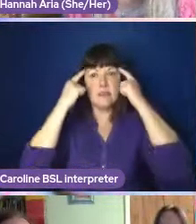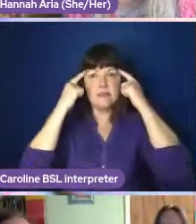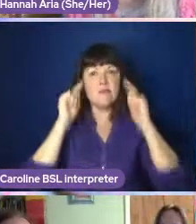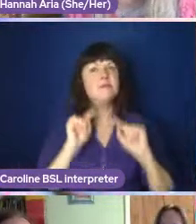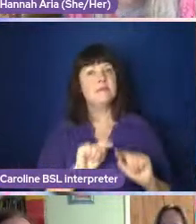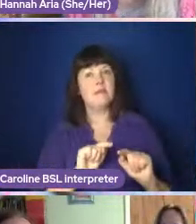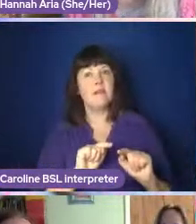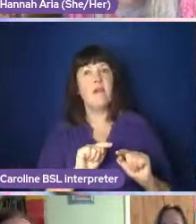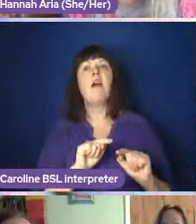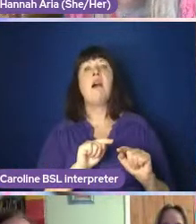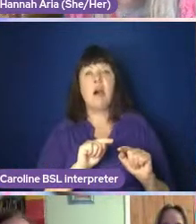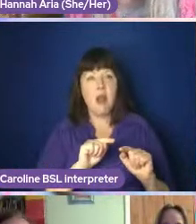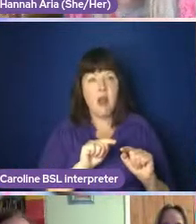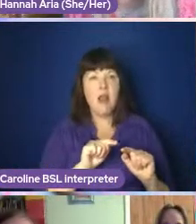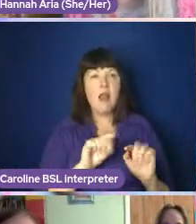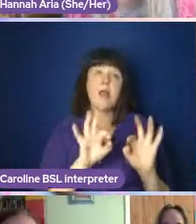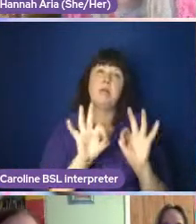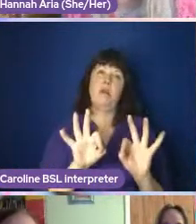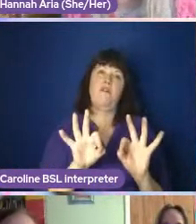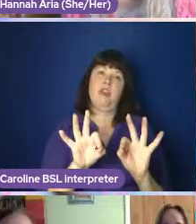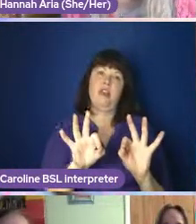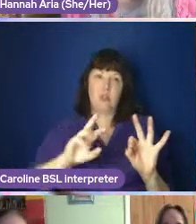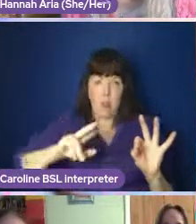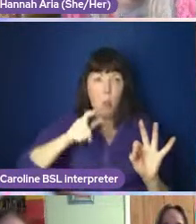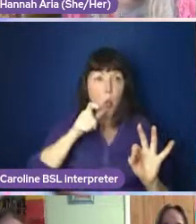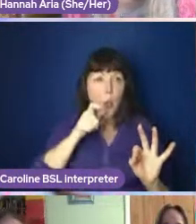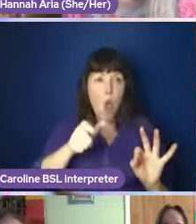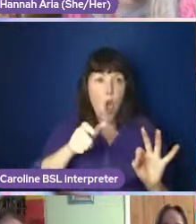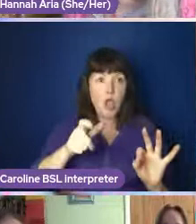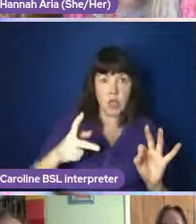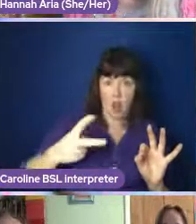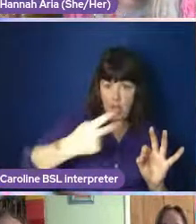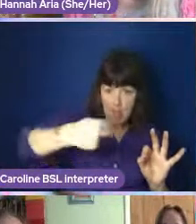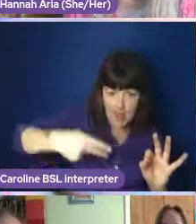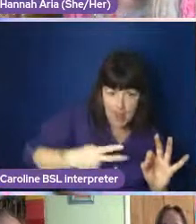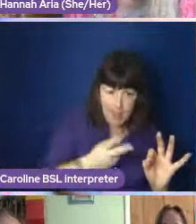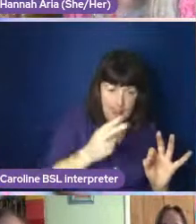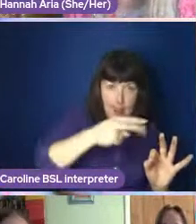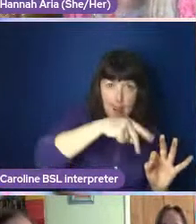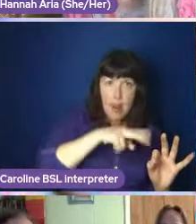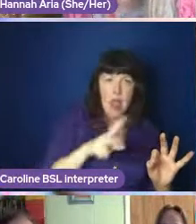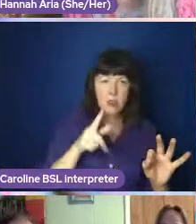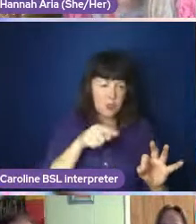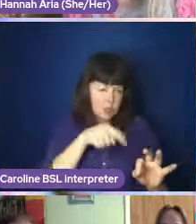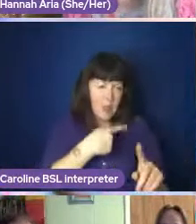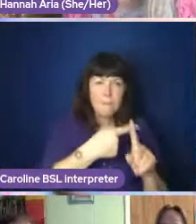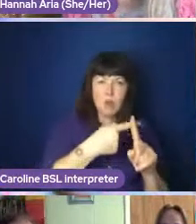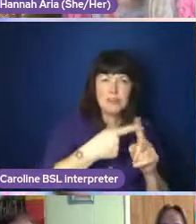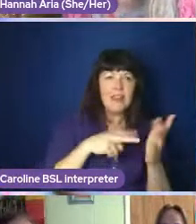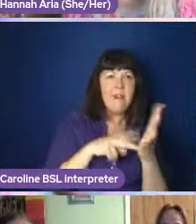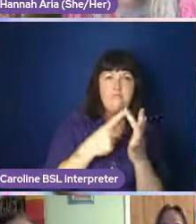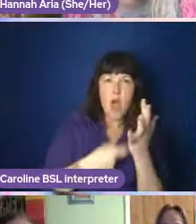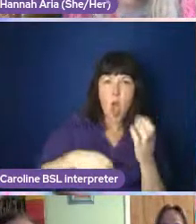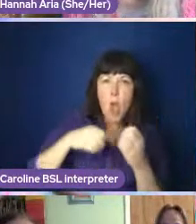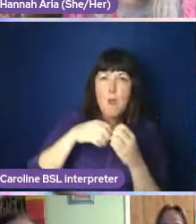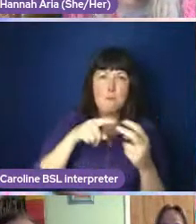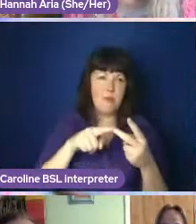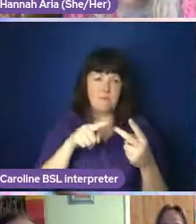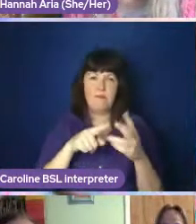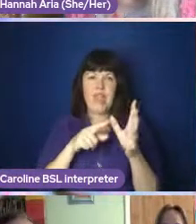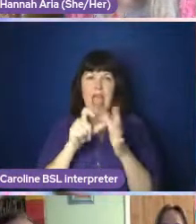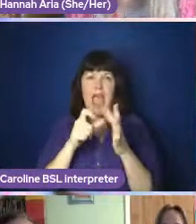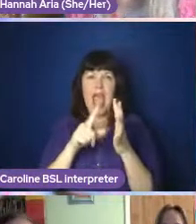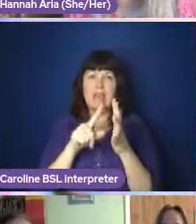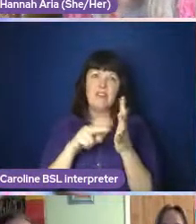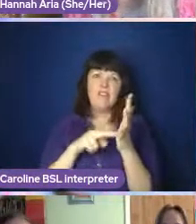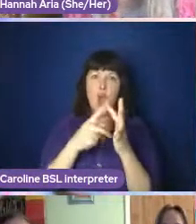particular article. So that was perfect. But I just looked for positive verbs and adverbs and adjectives and just